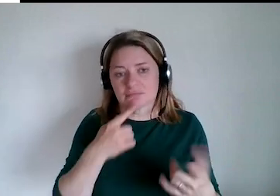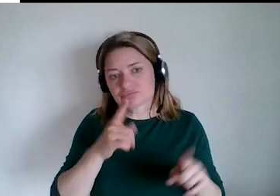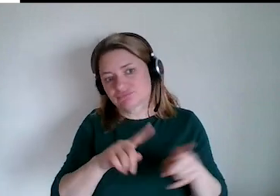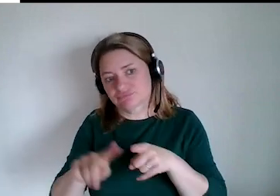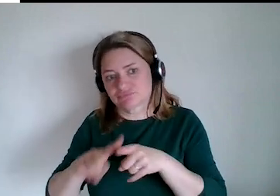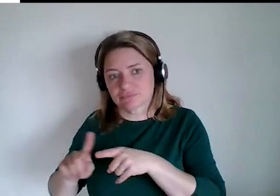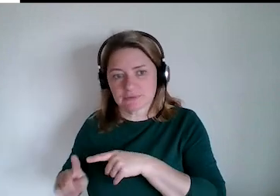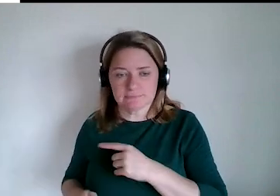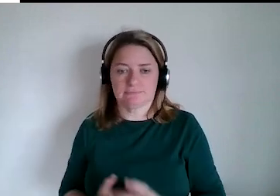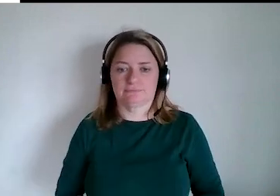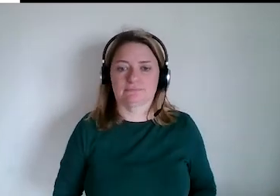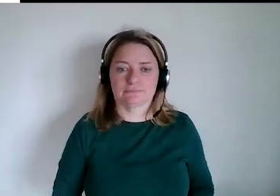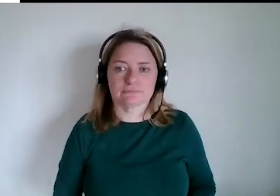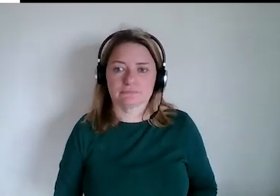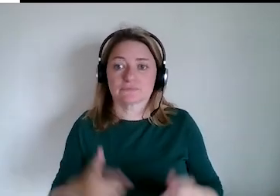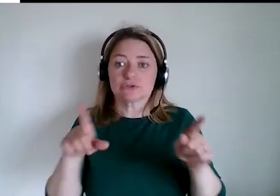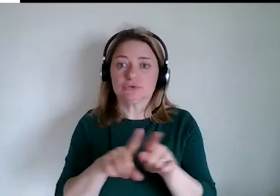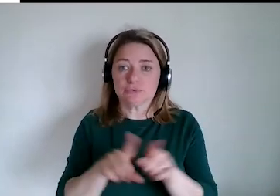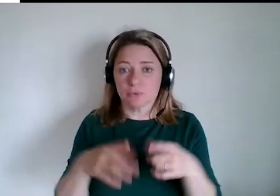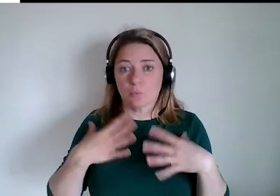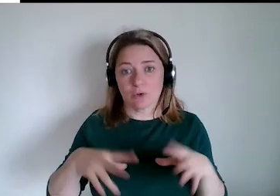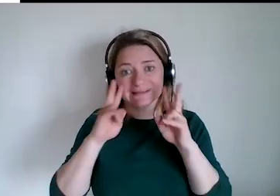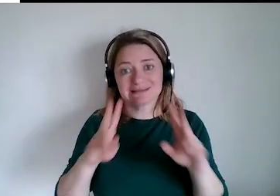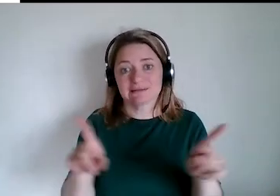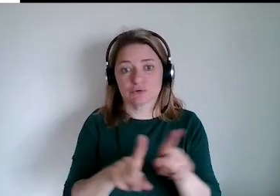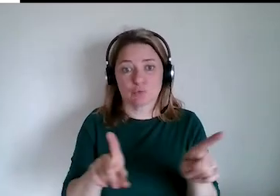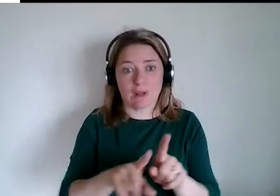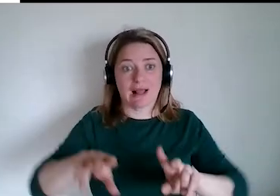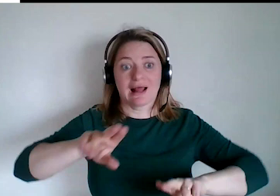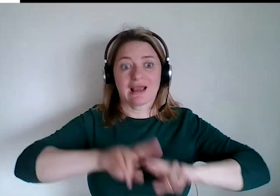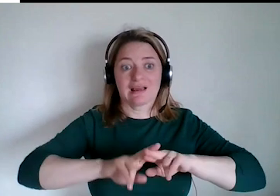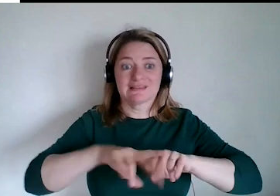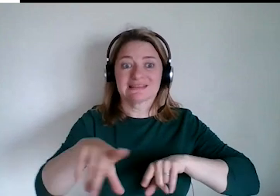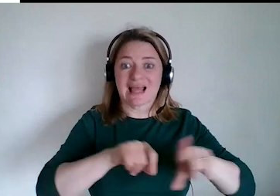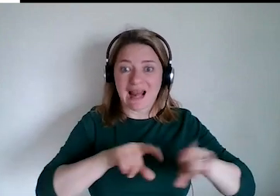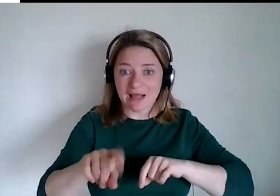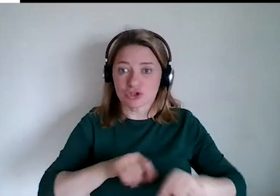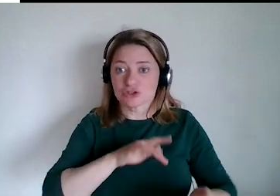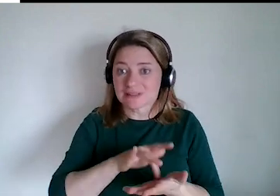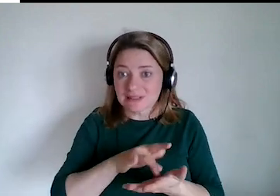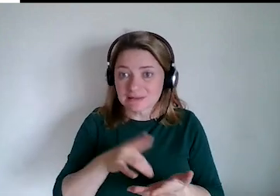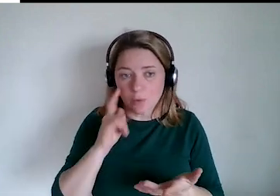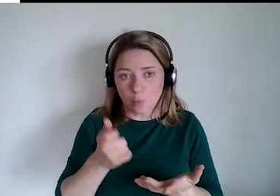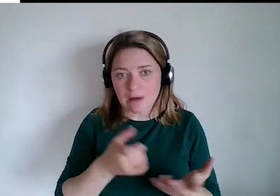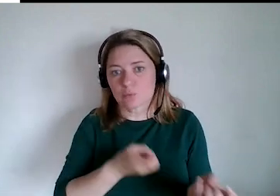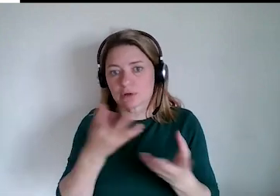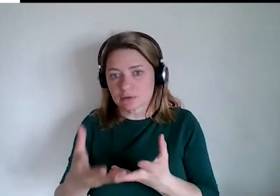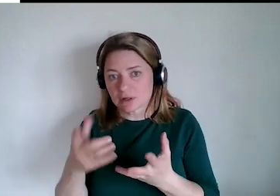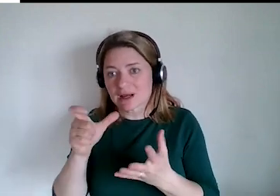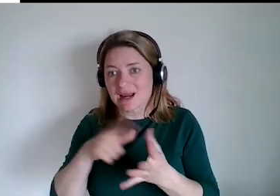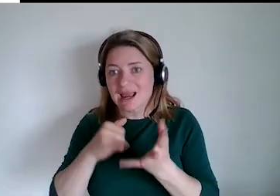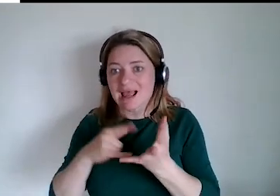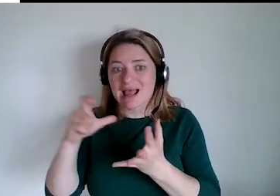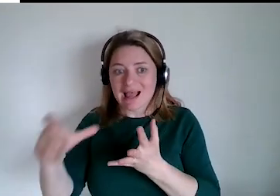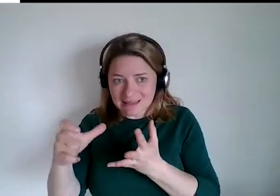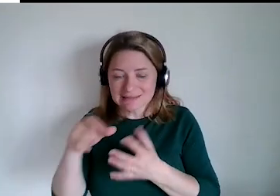thing. And we wanted to see, particularly if the selection center scores added value when predicting the CASC performance over and above